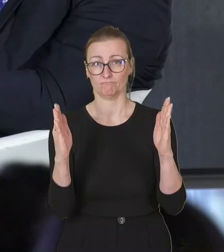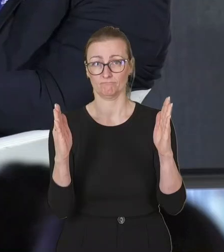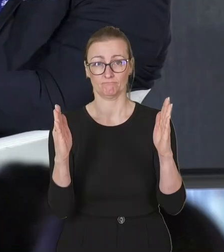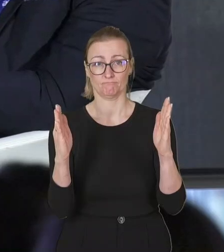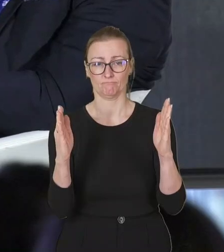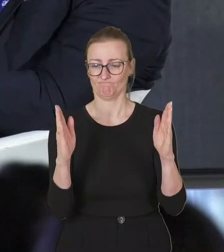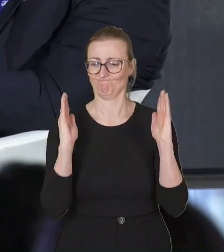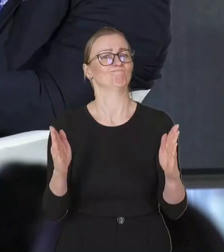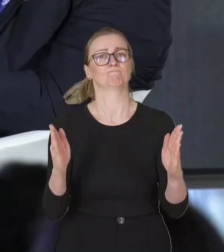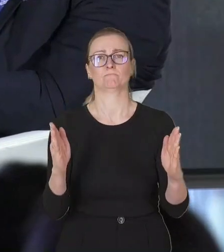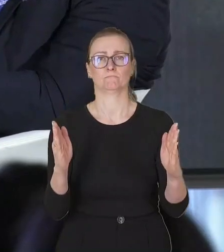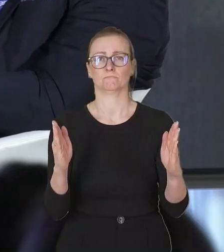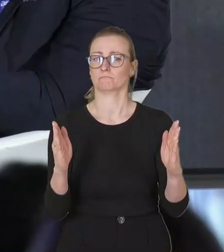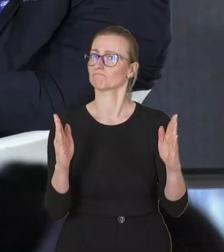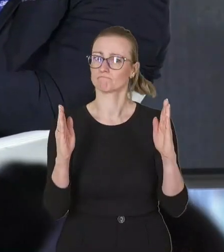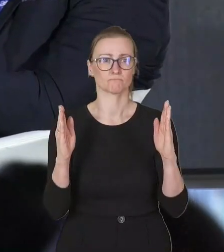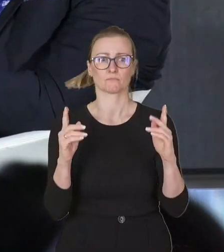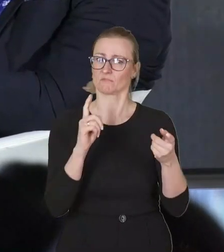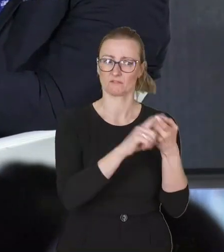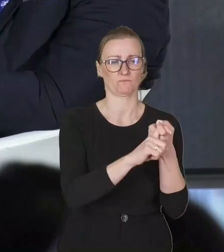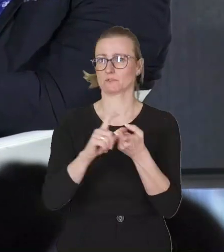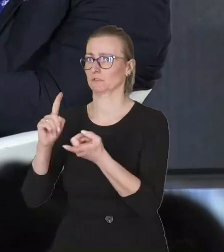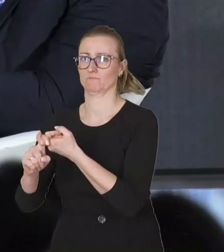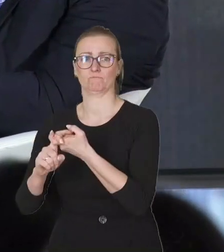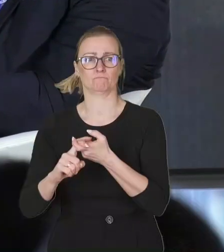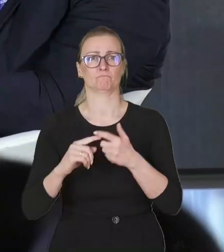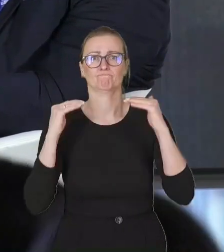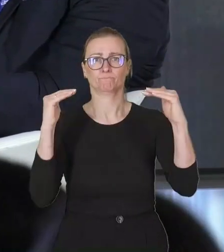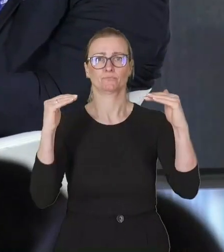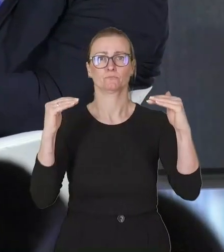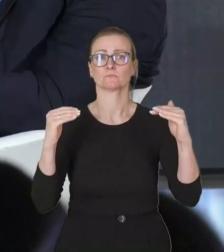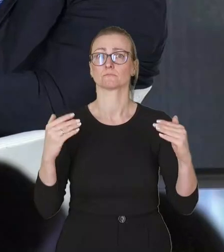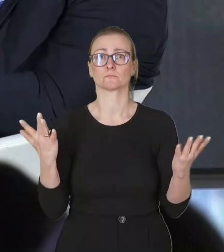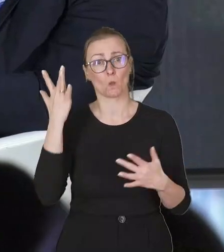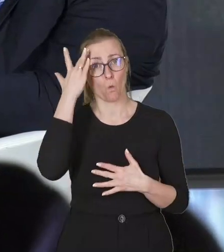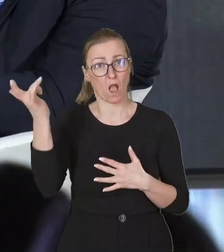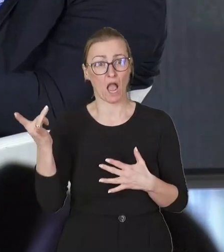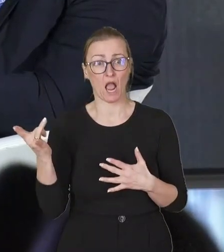Fulfillment of reports to the parliament that all the regions have